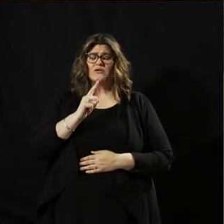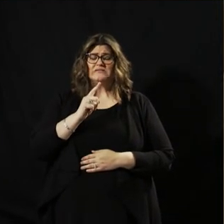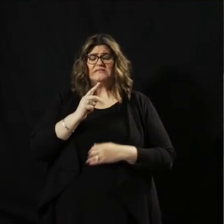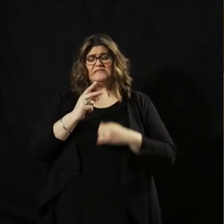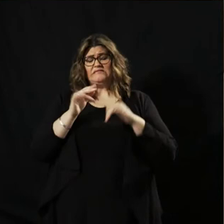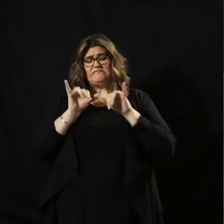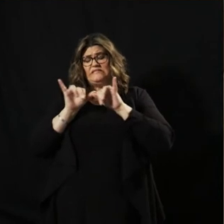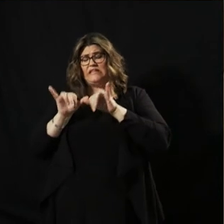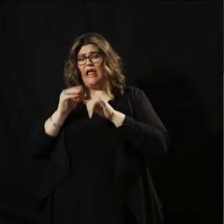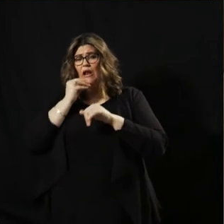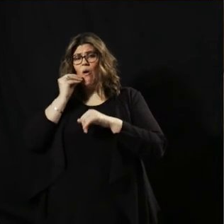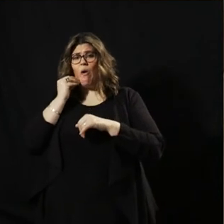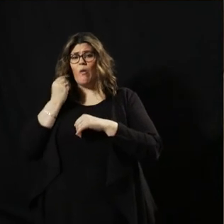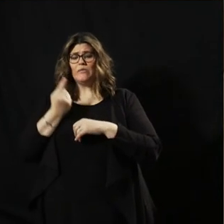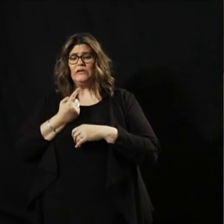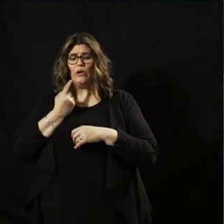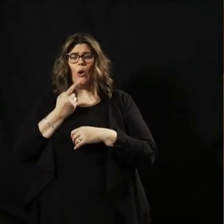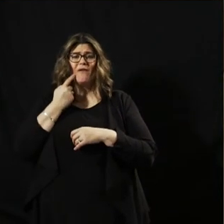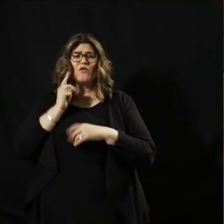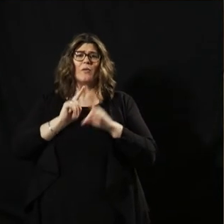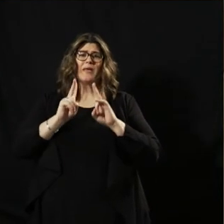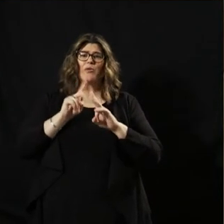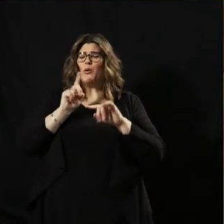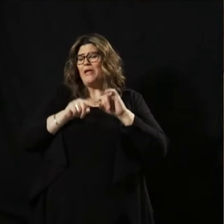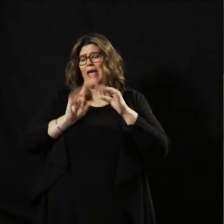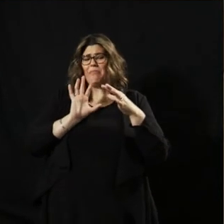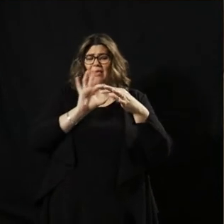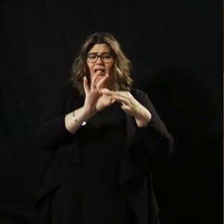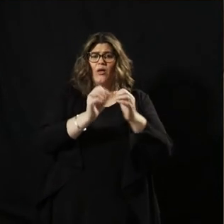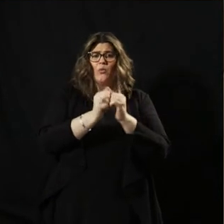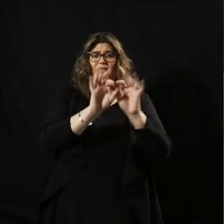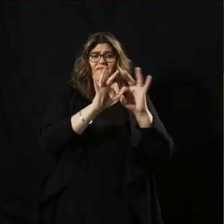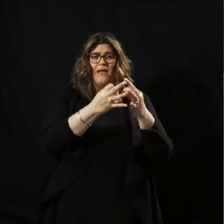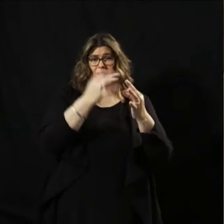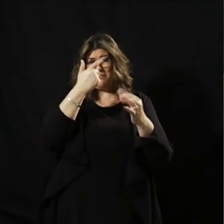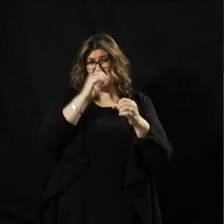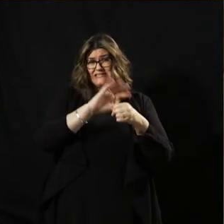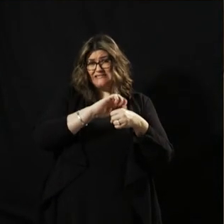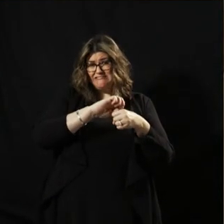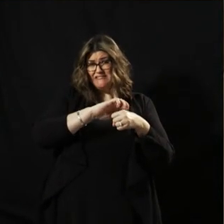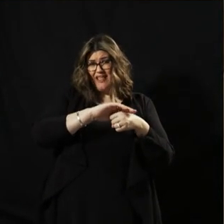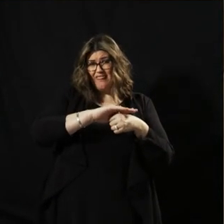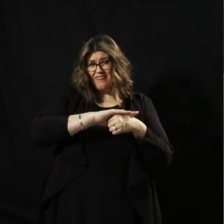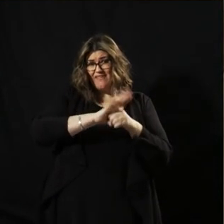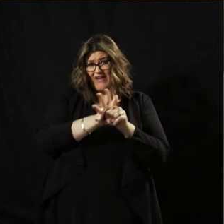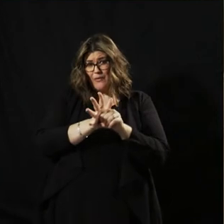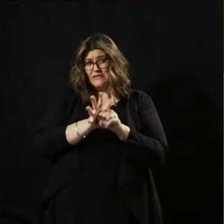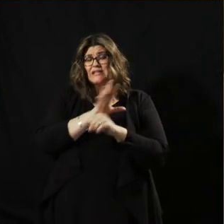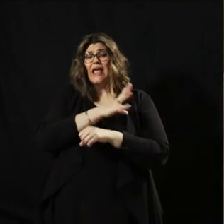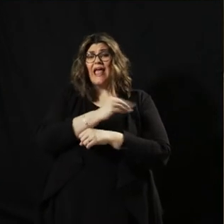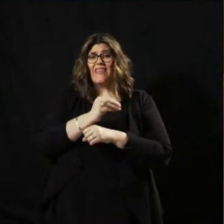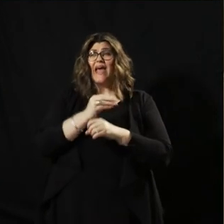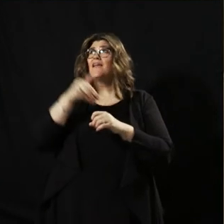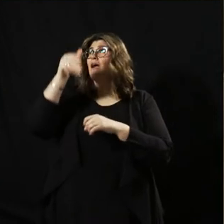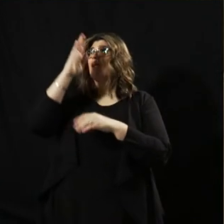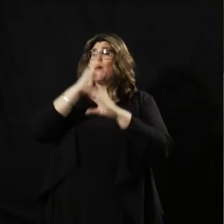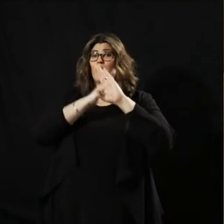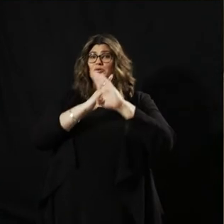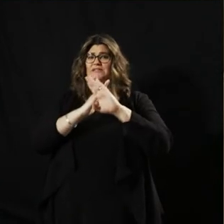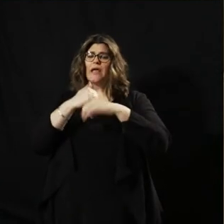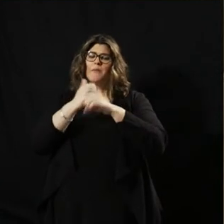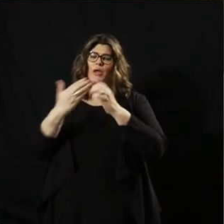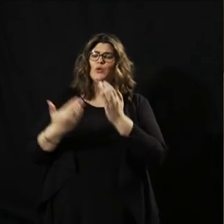home, and for those who cannot be with family due to the virus, that God will protect them, renew their